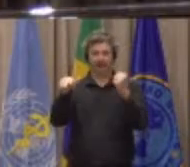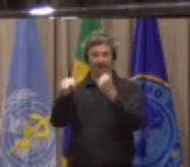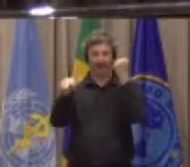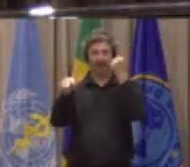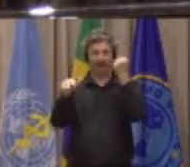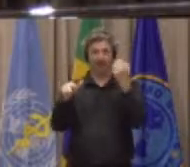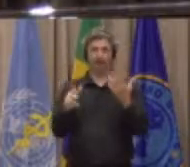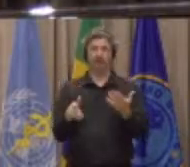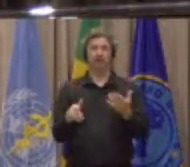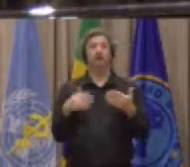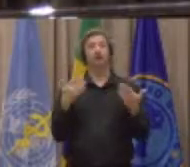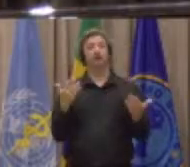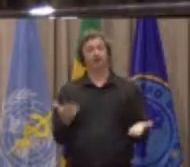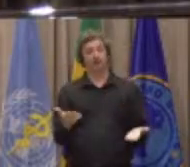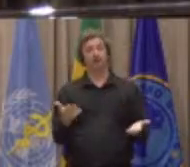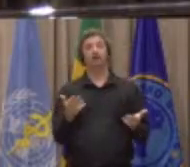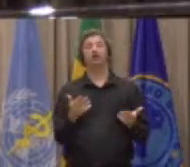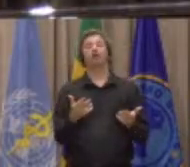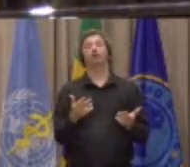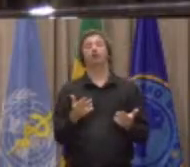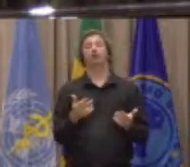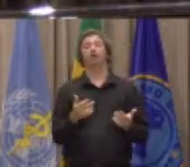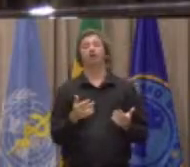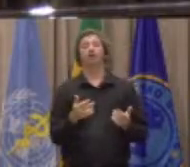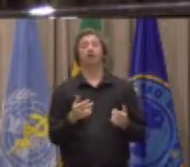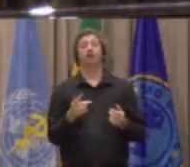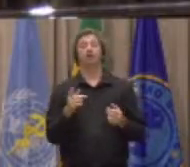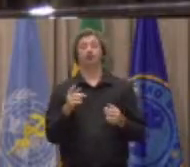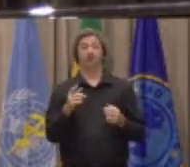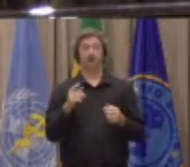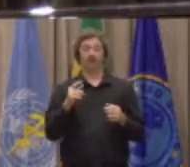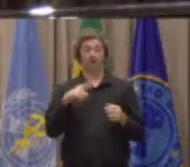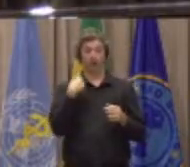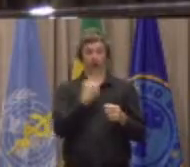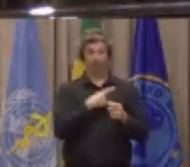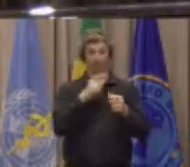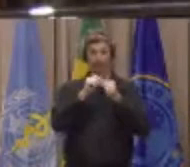admission context. All of that we